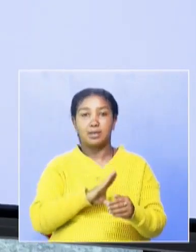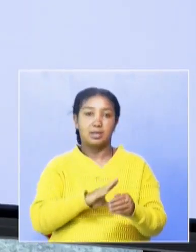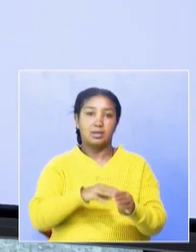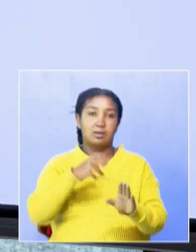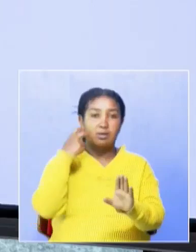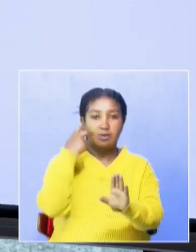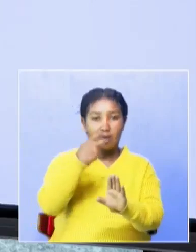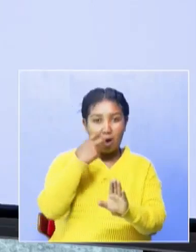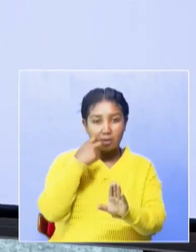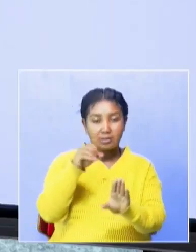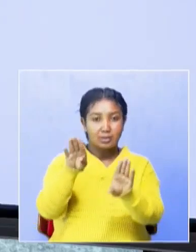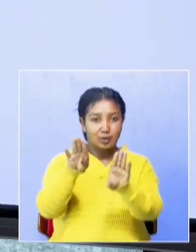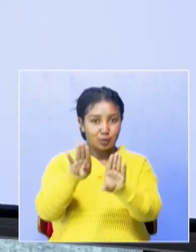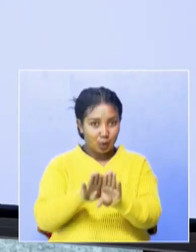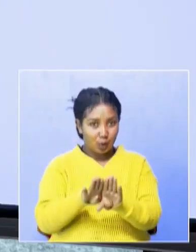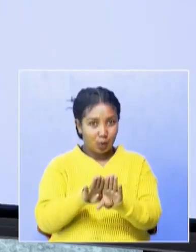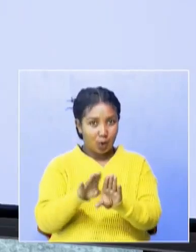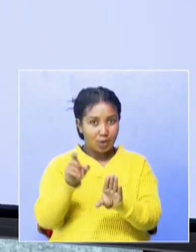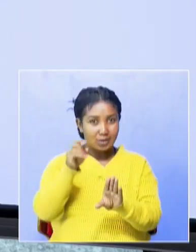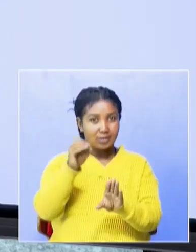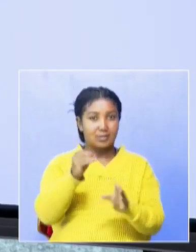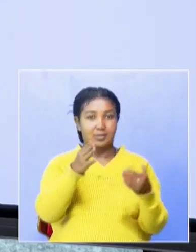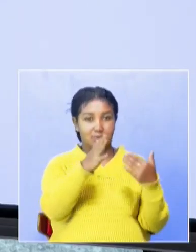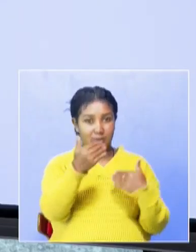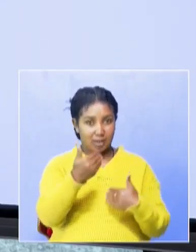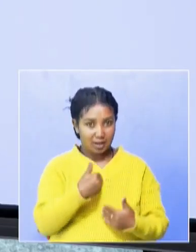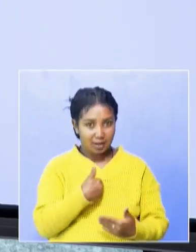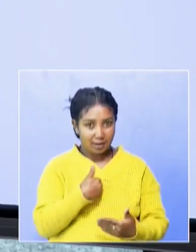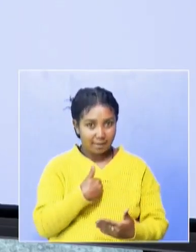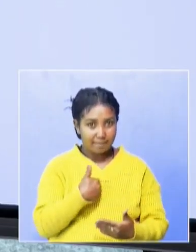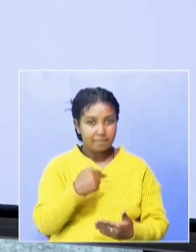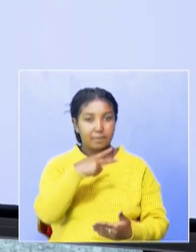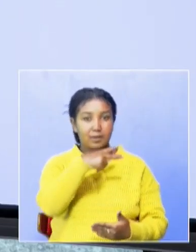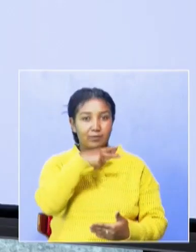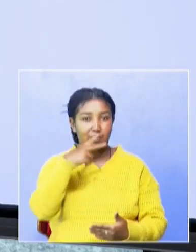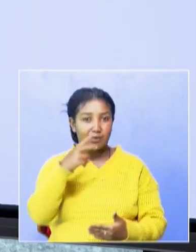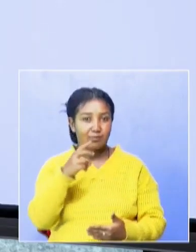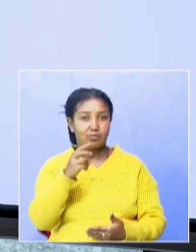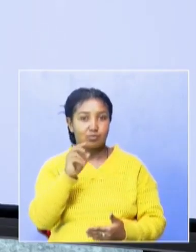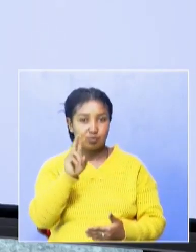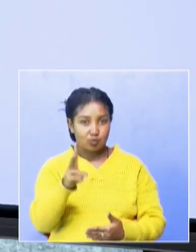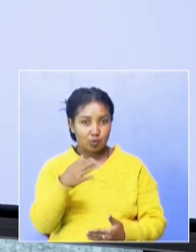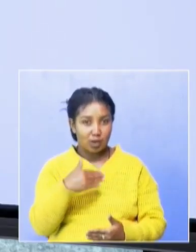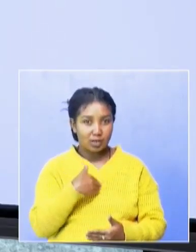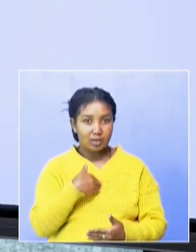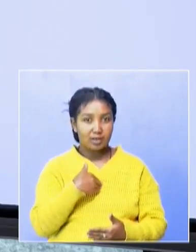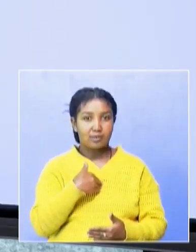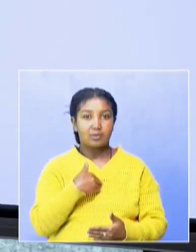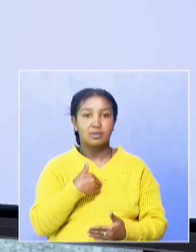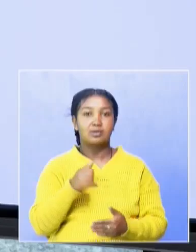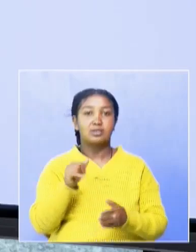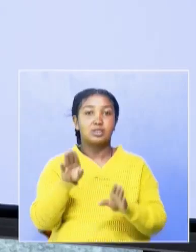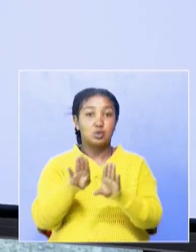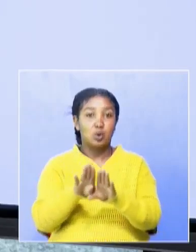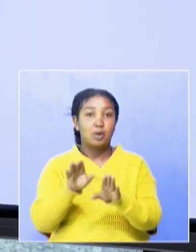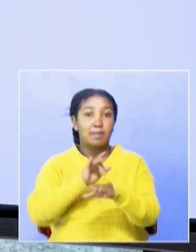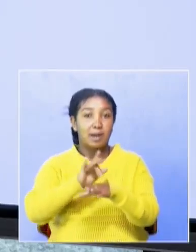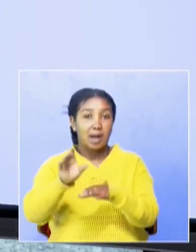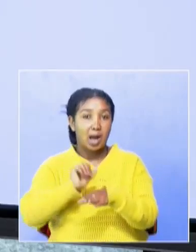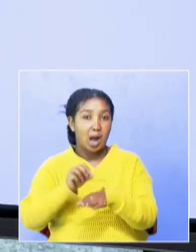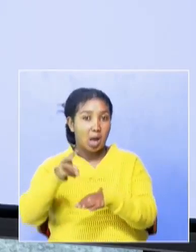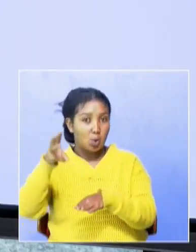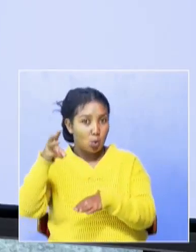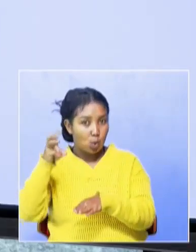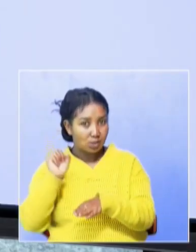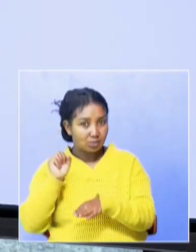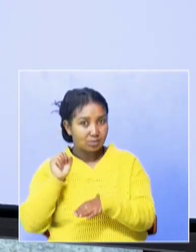door. Here, subject. Here is verb 2. The door, blank, I